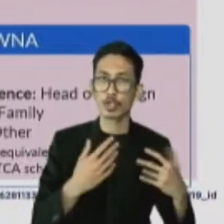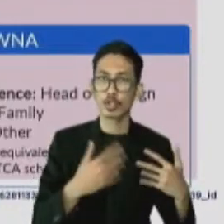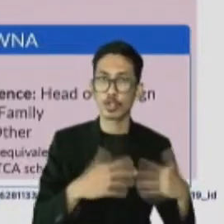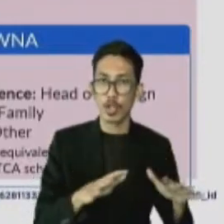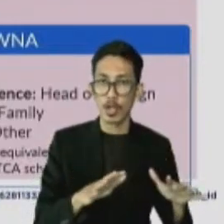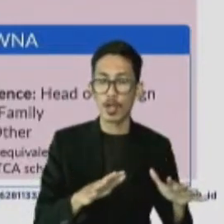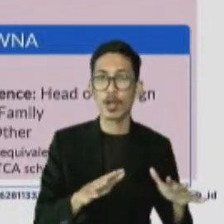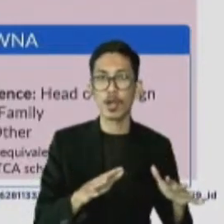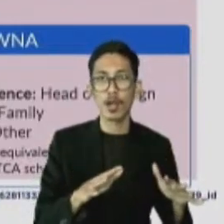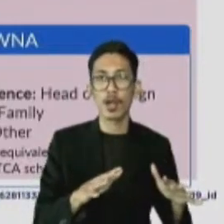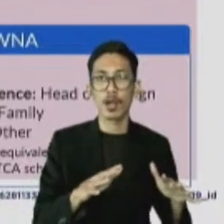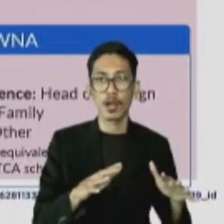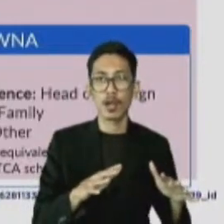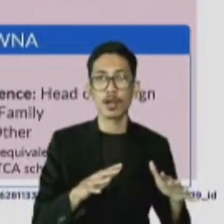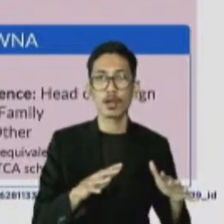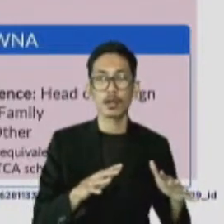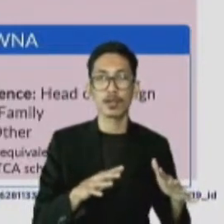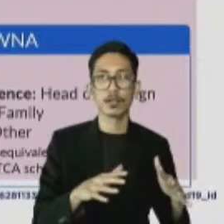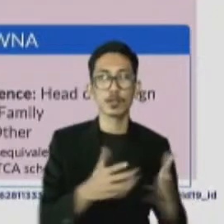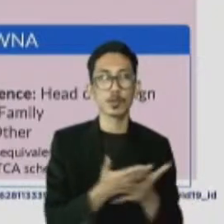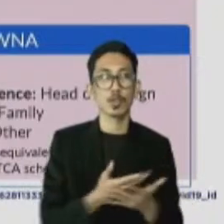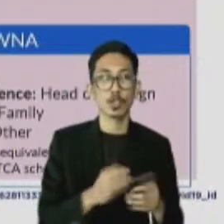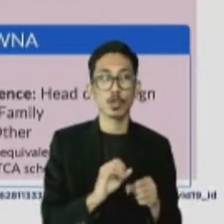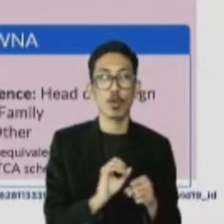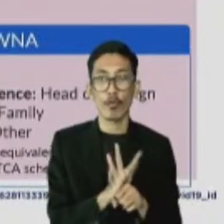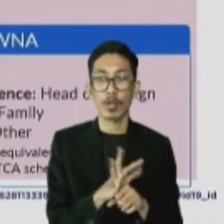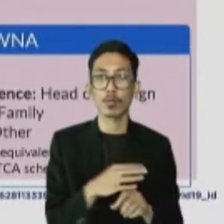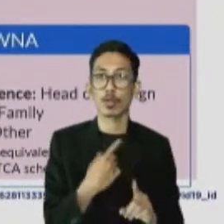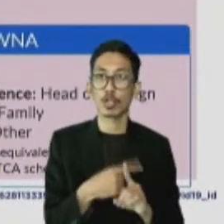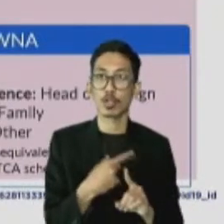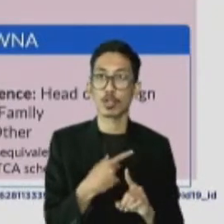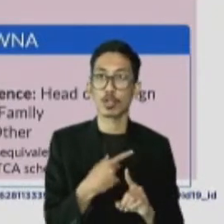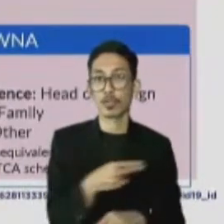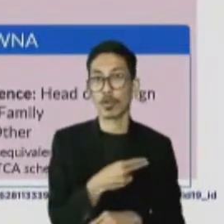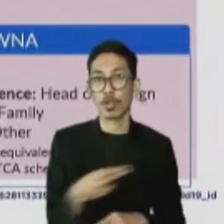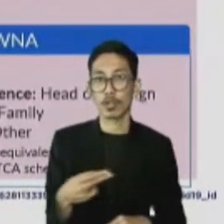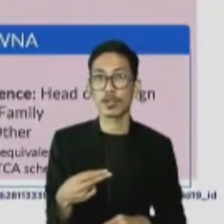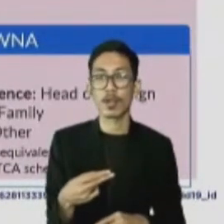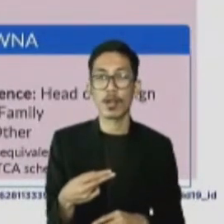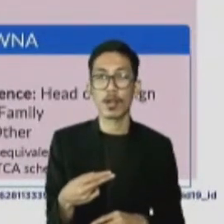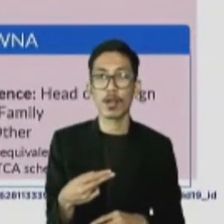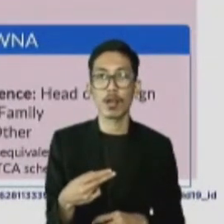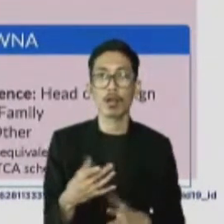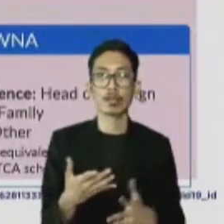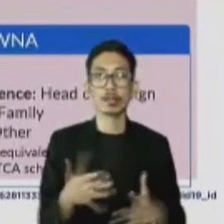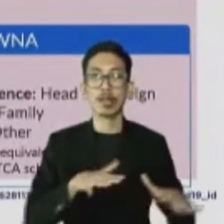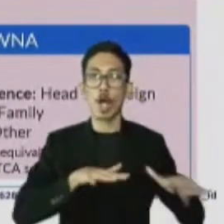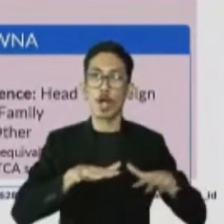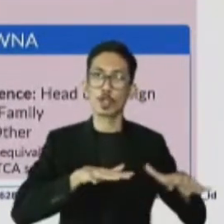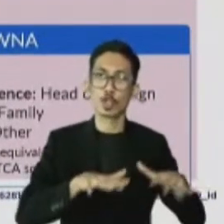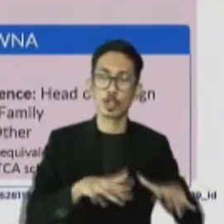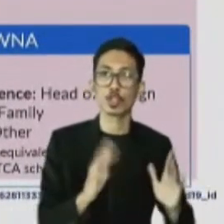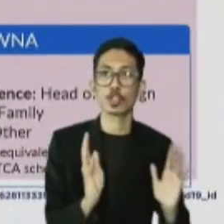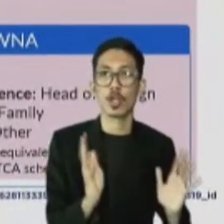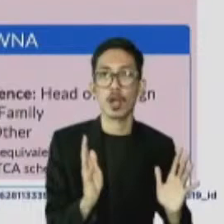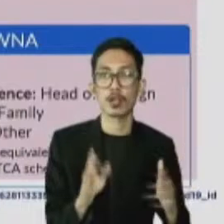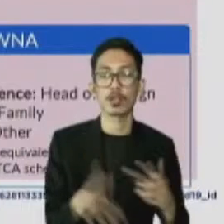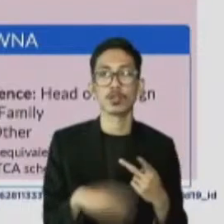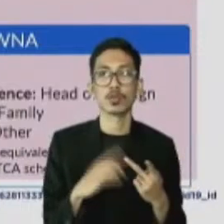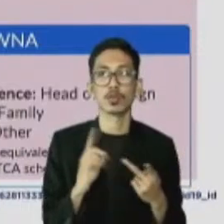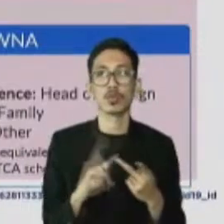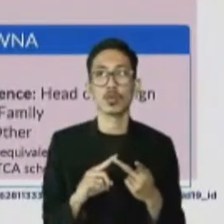the current state of COVID-19 cases in Indonesia that is relatively under control. And second is